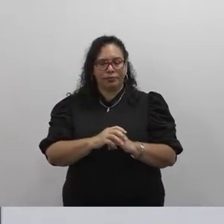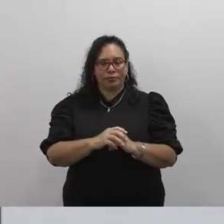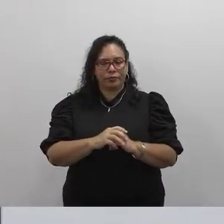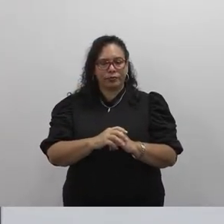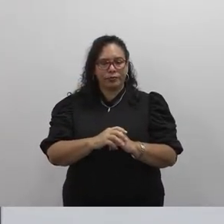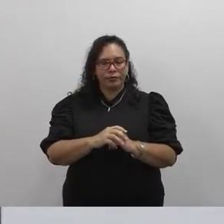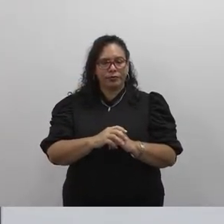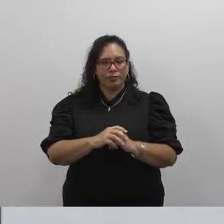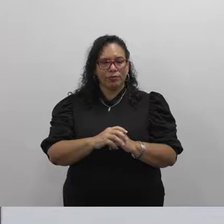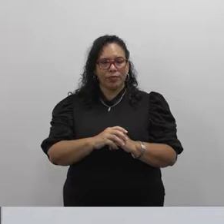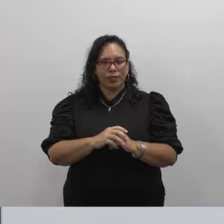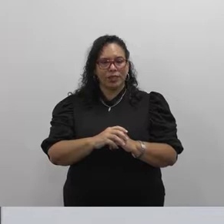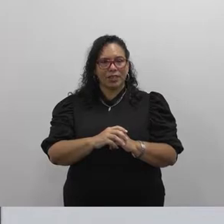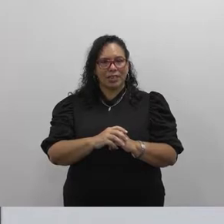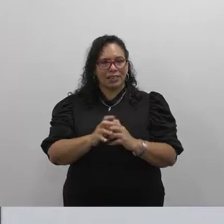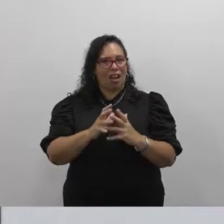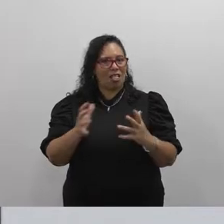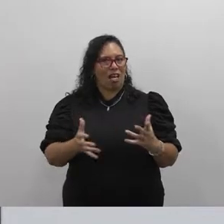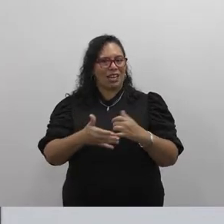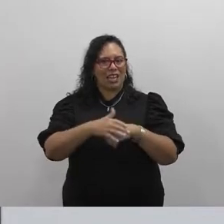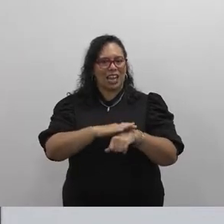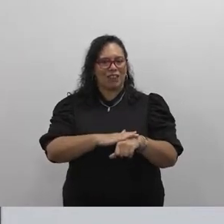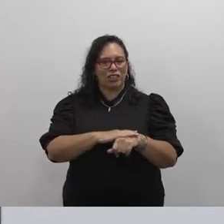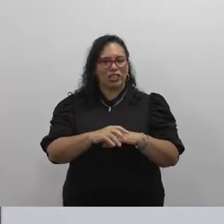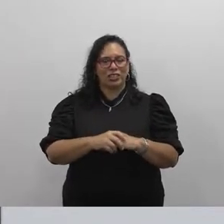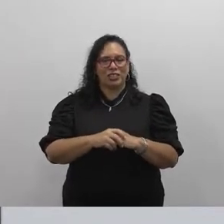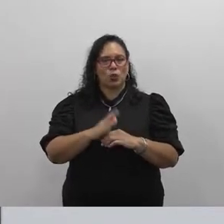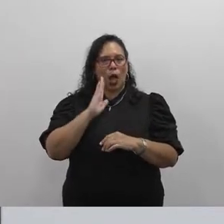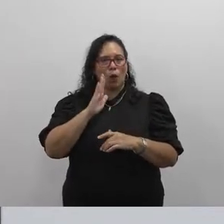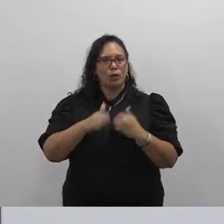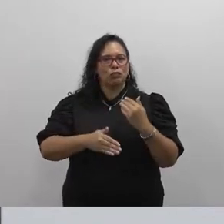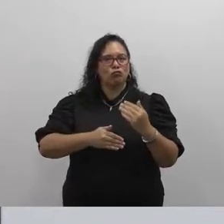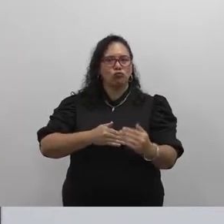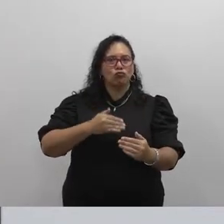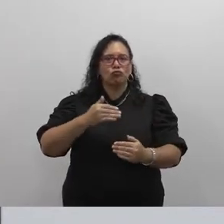really quite a bit for us to cover. I'll go at a healthy pace just to move things